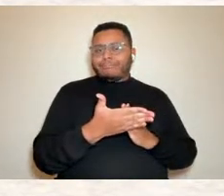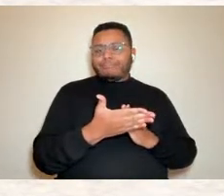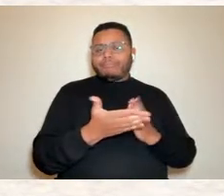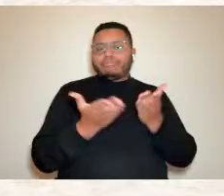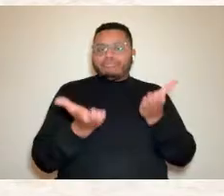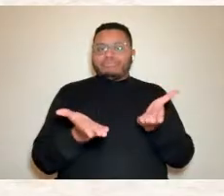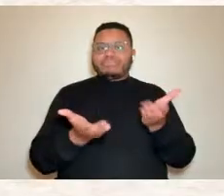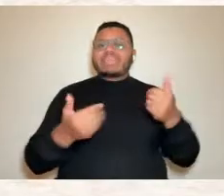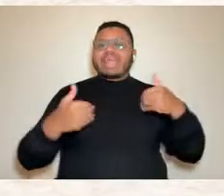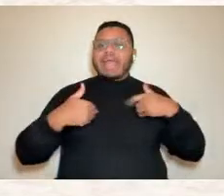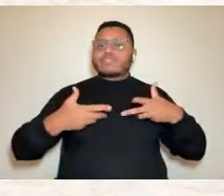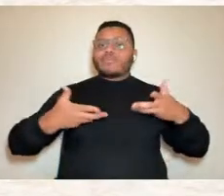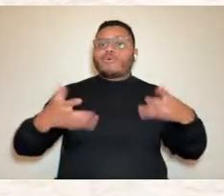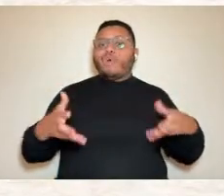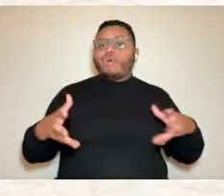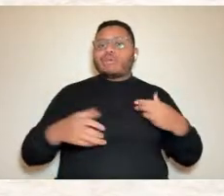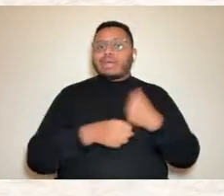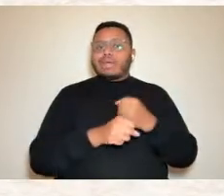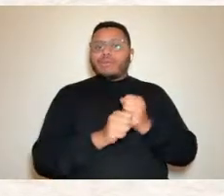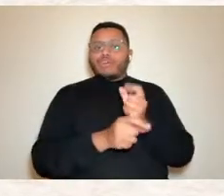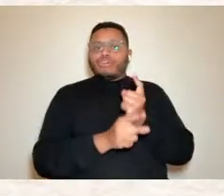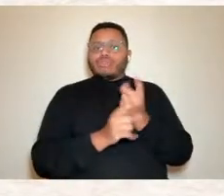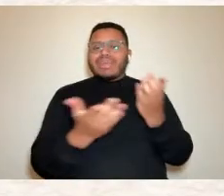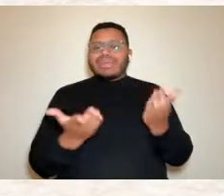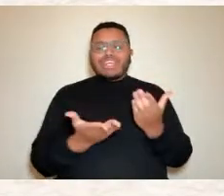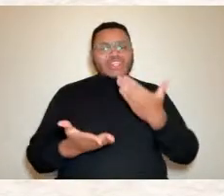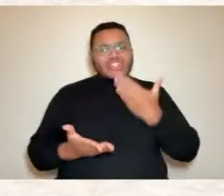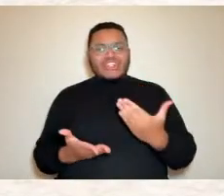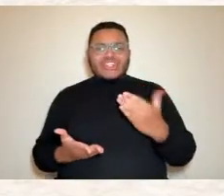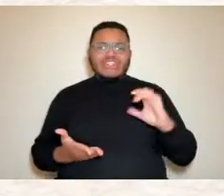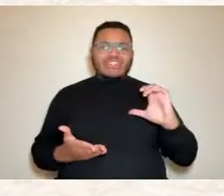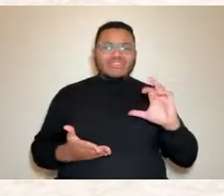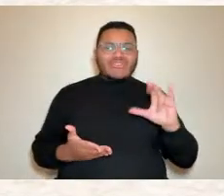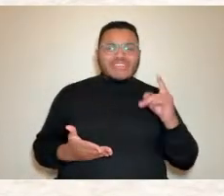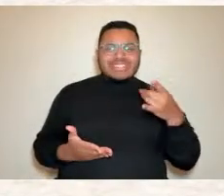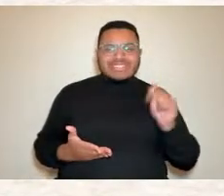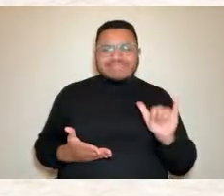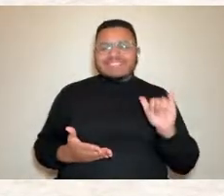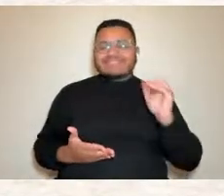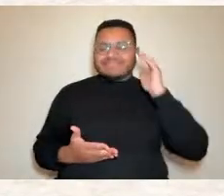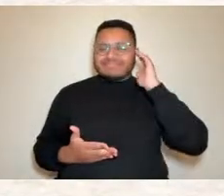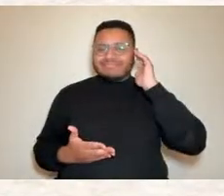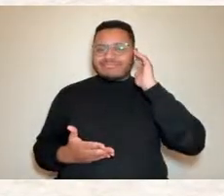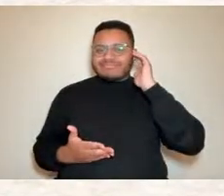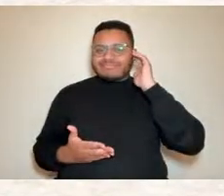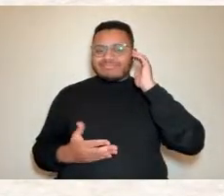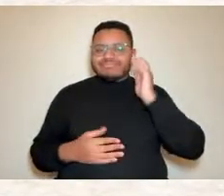So I have some already ready right here, good and crispy.